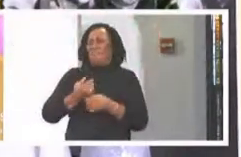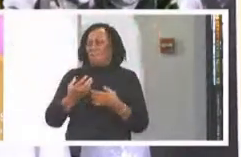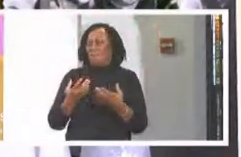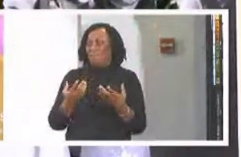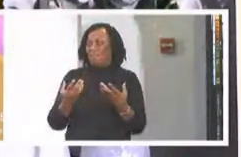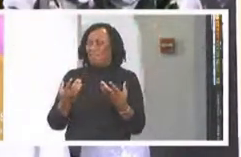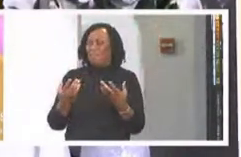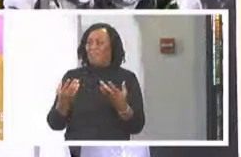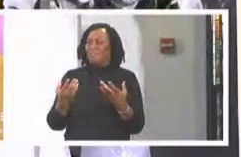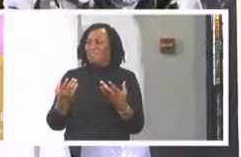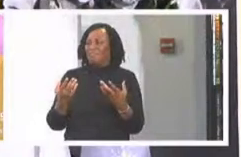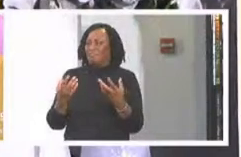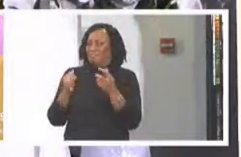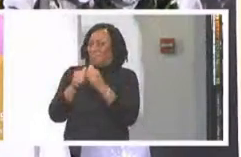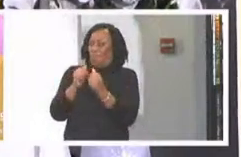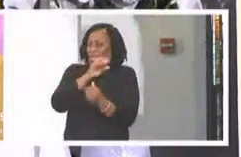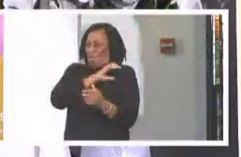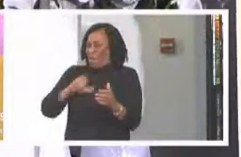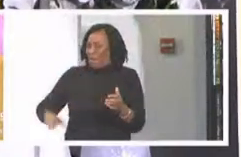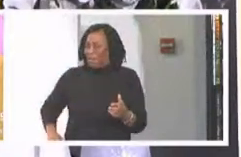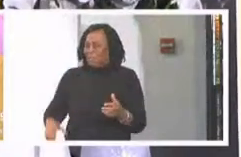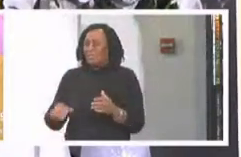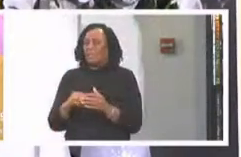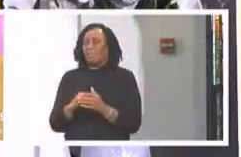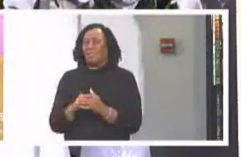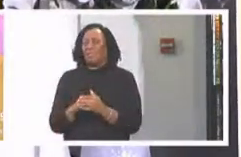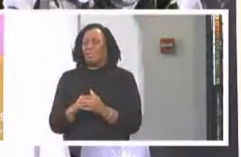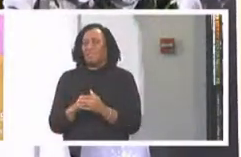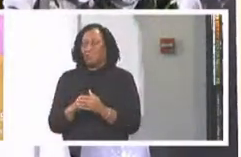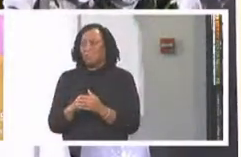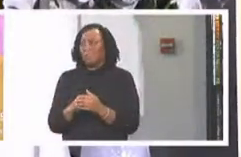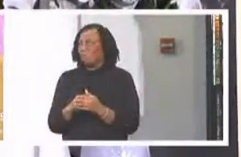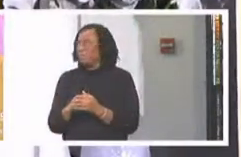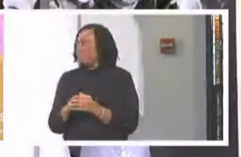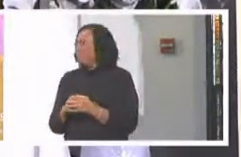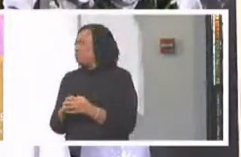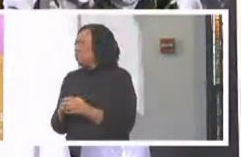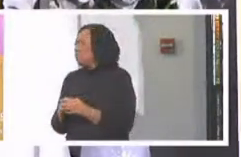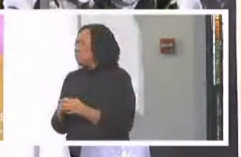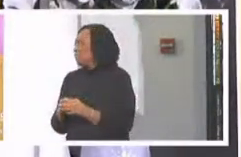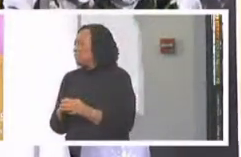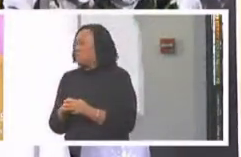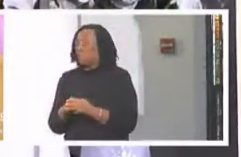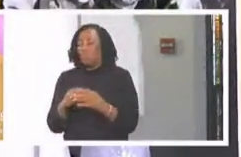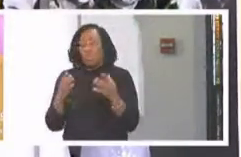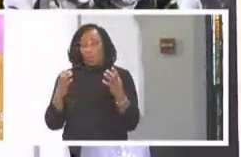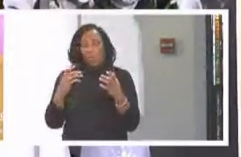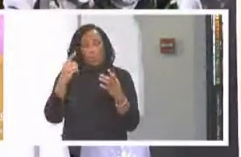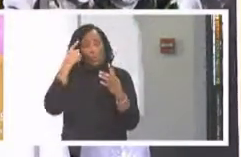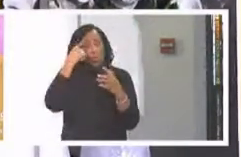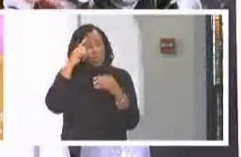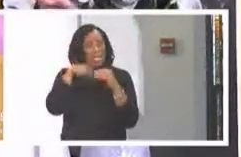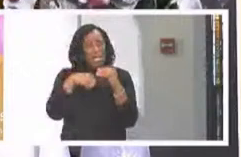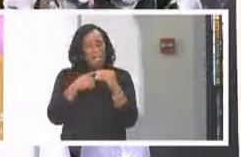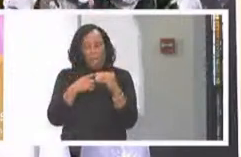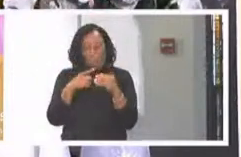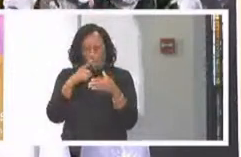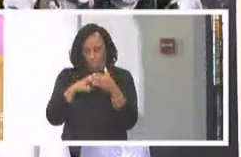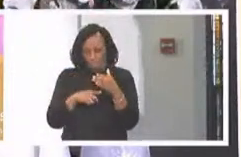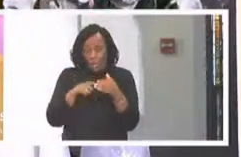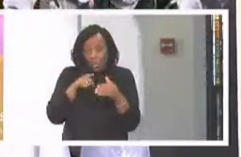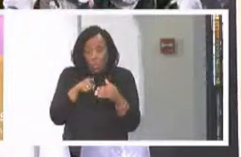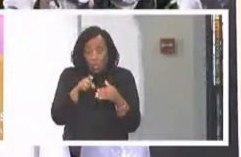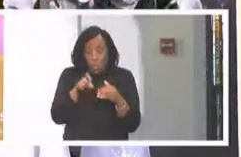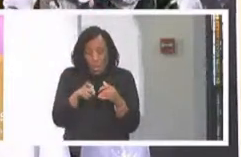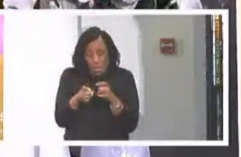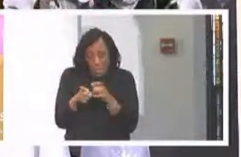in the heavenlies. So I want you to begin to think not just about what you can do and what you can deal with down here,